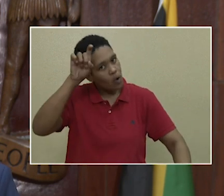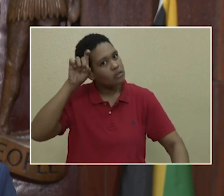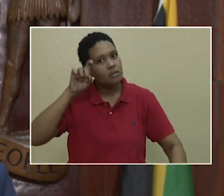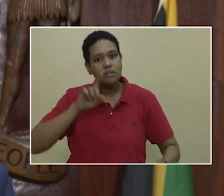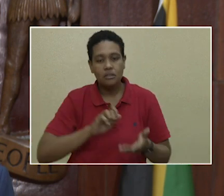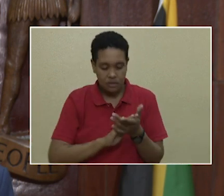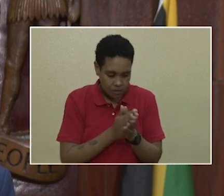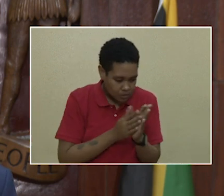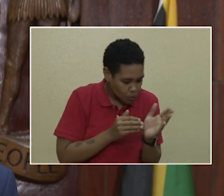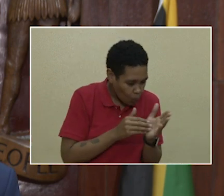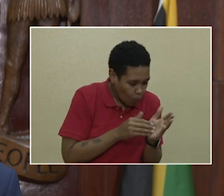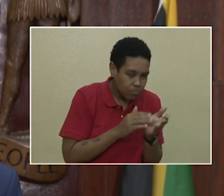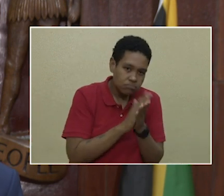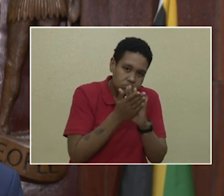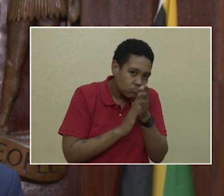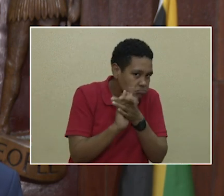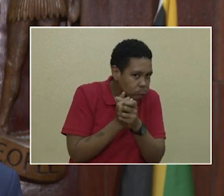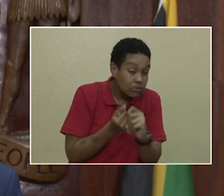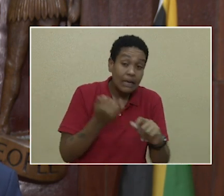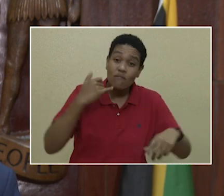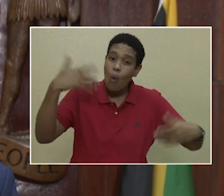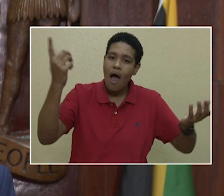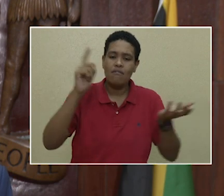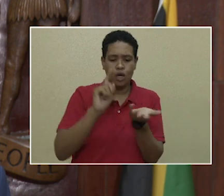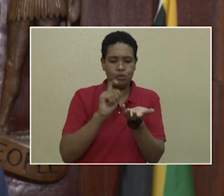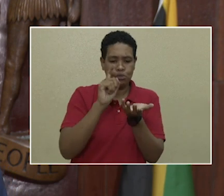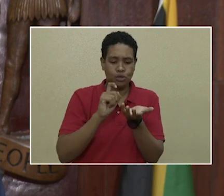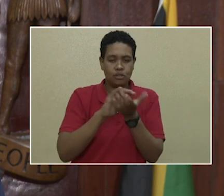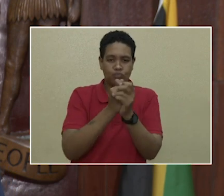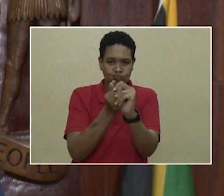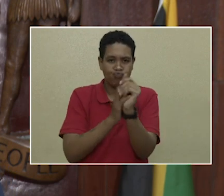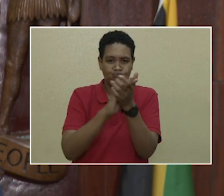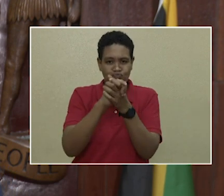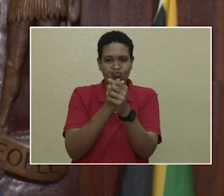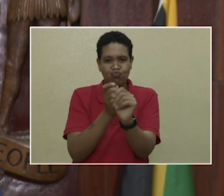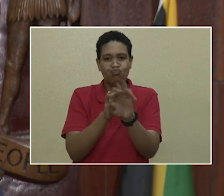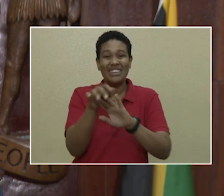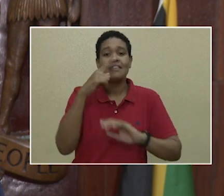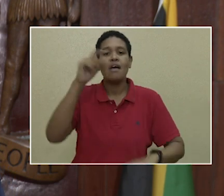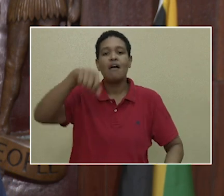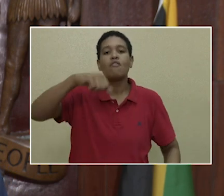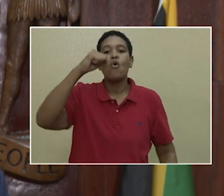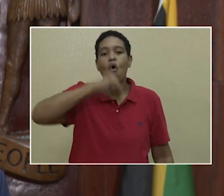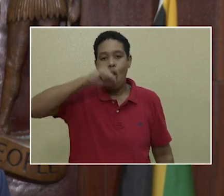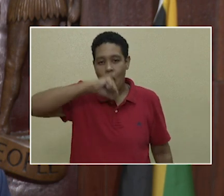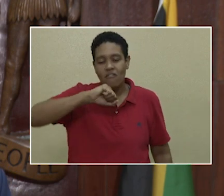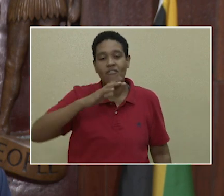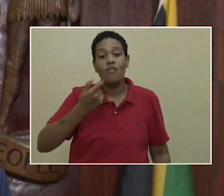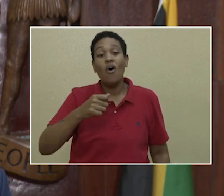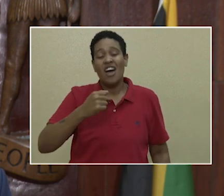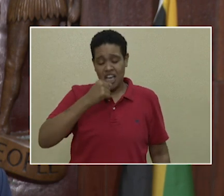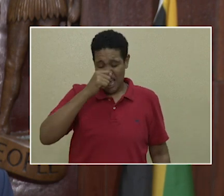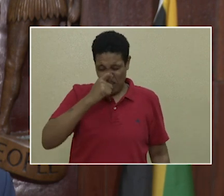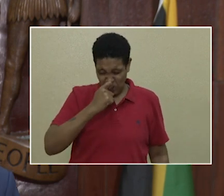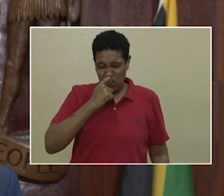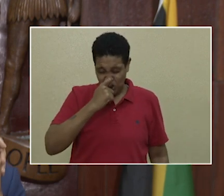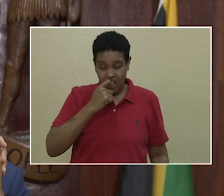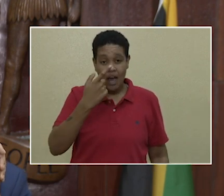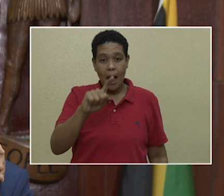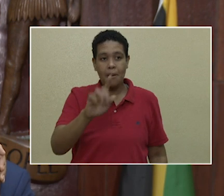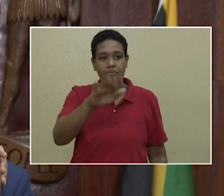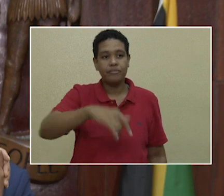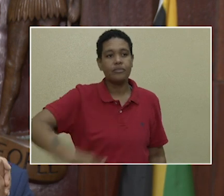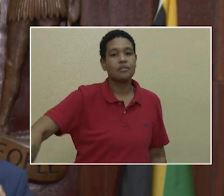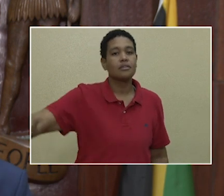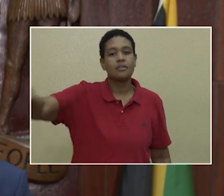If you don't have, then sanitize. If you have to cough or sneeze, then the bend of